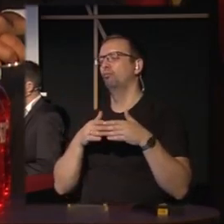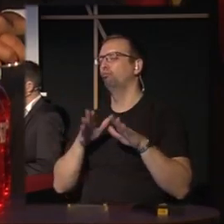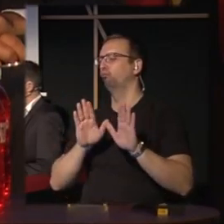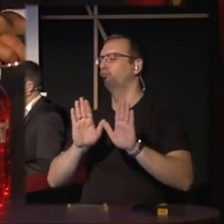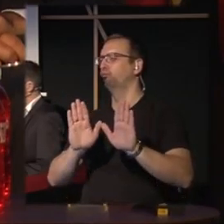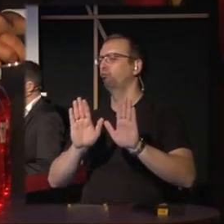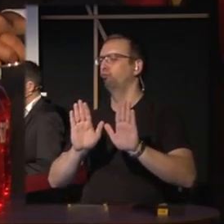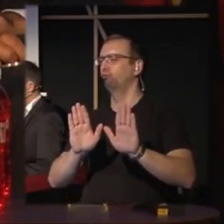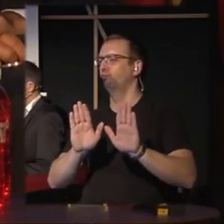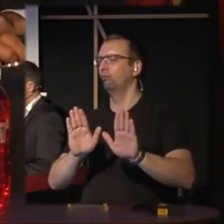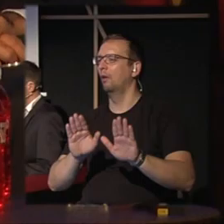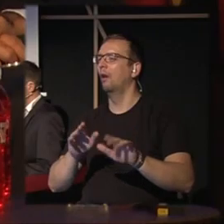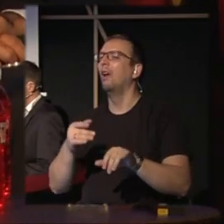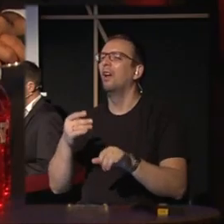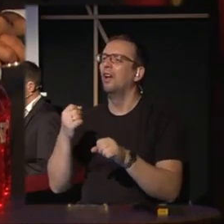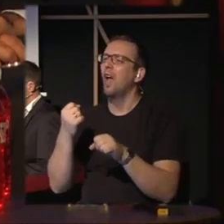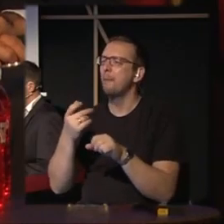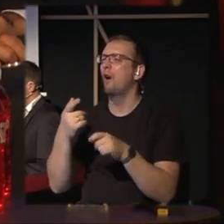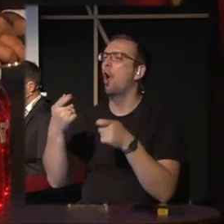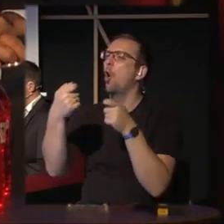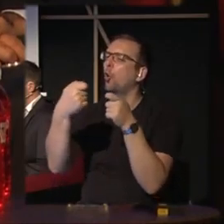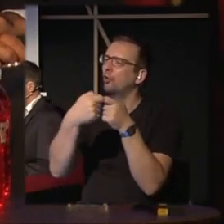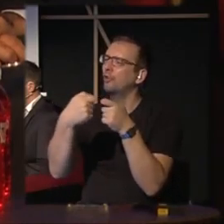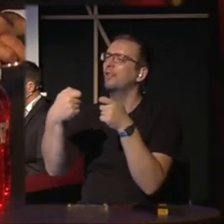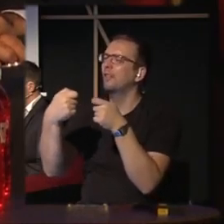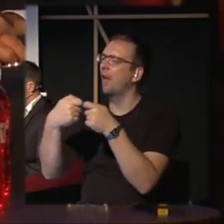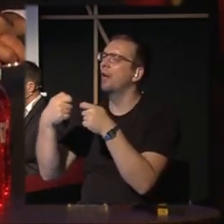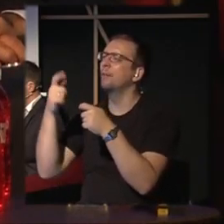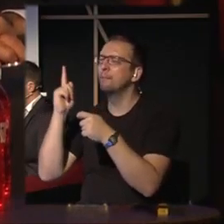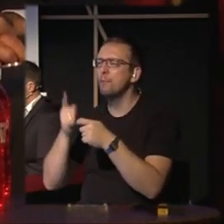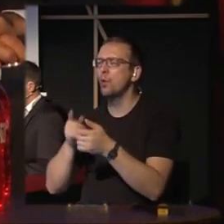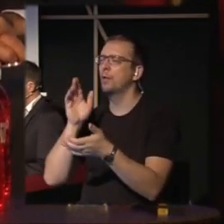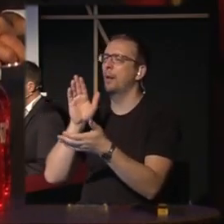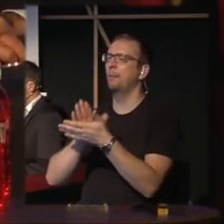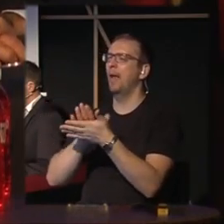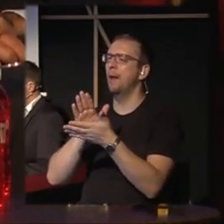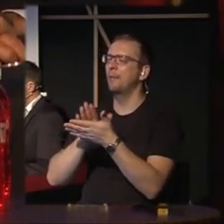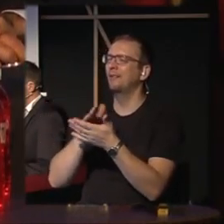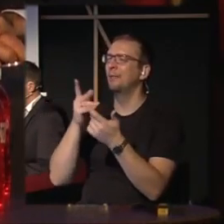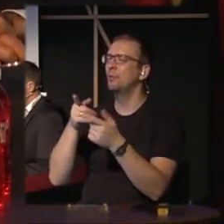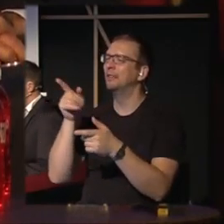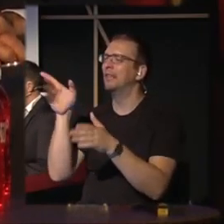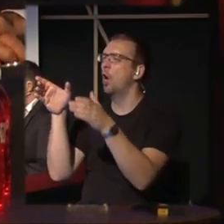it's very important to find a motivated person. And sometimes when you have this person,